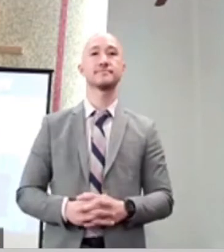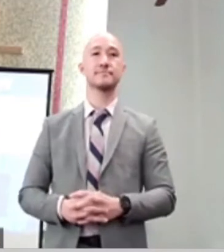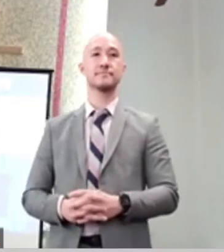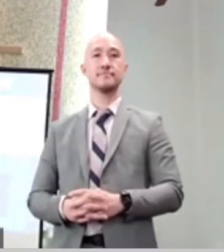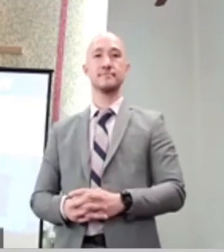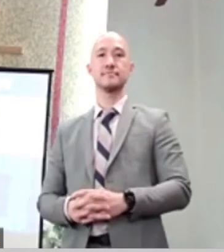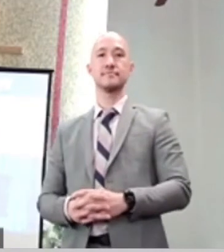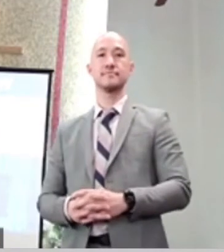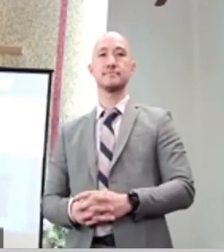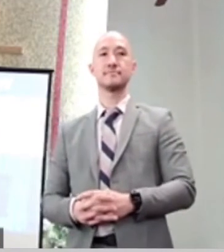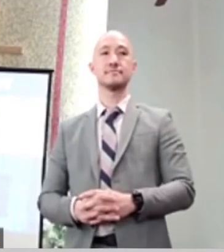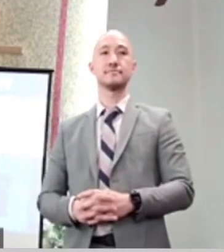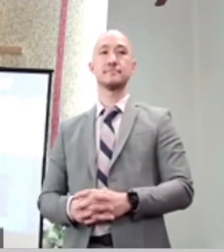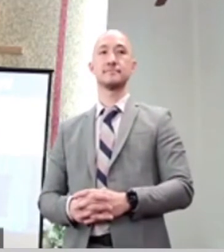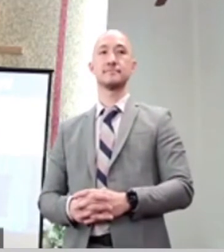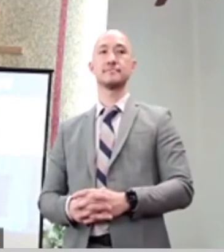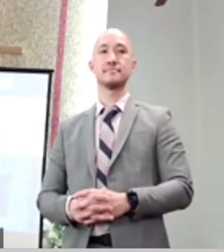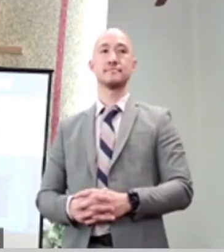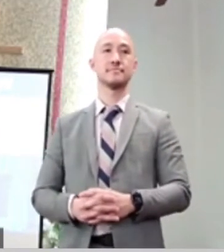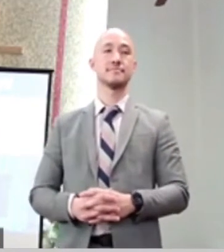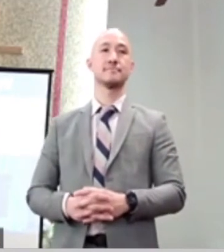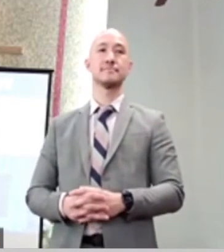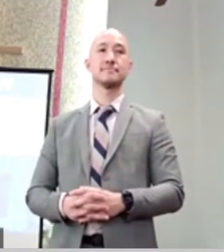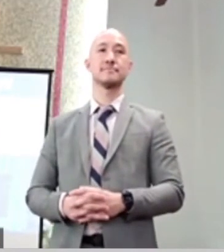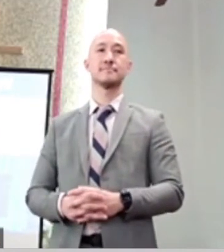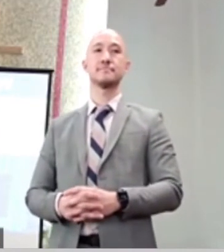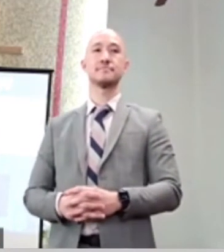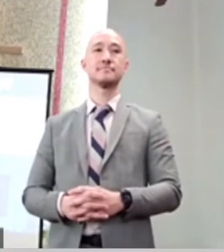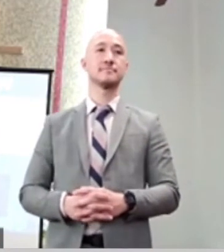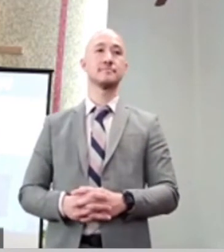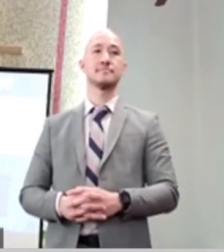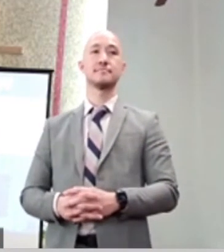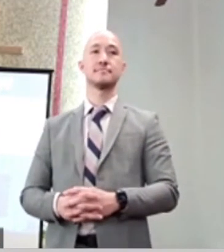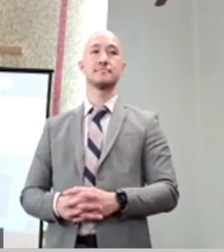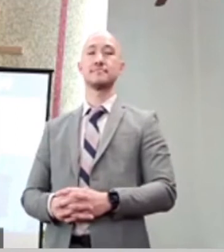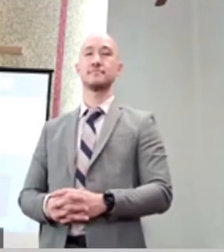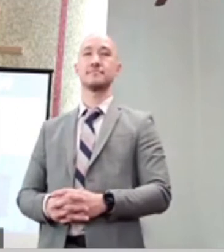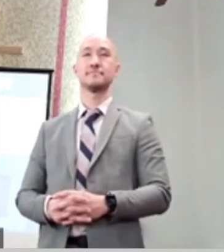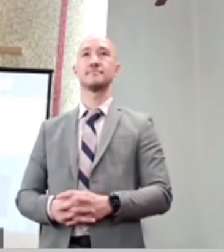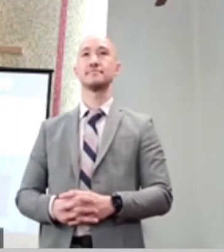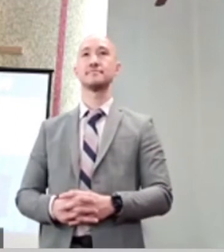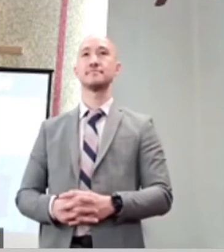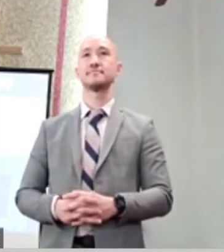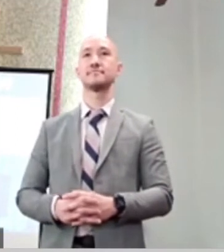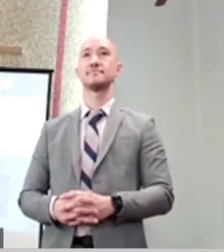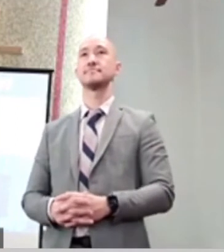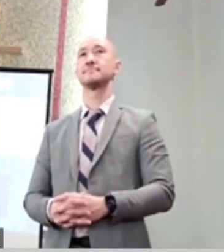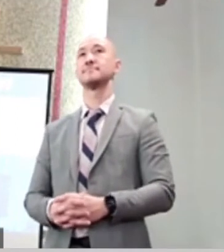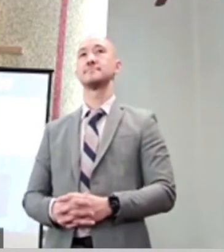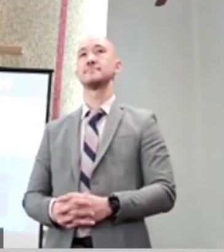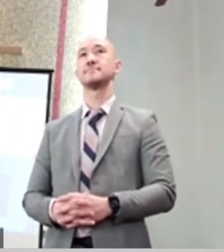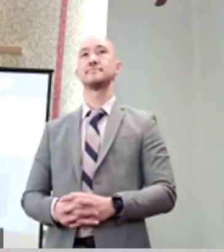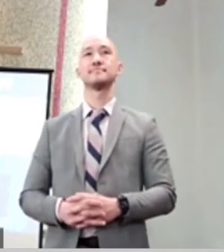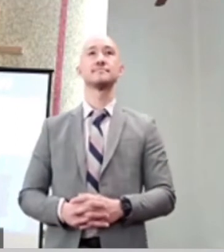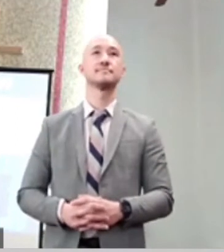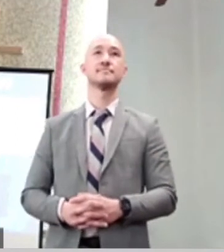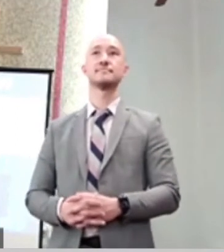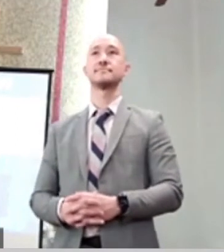rising, the Lord's death and his rising, the Last Supper that he had with his disciples. And we all